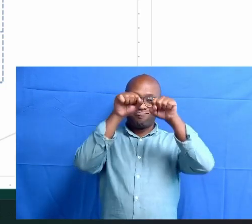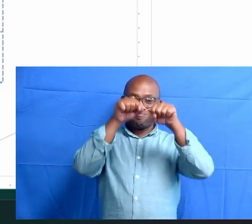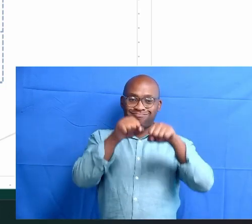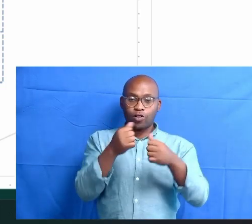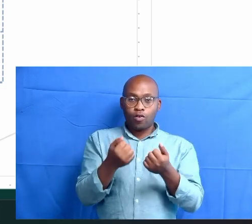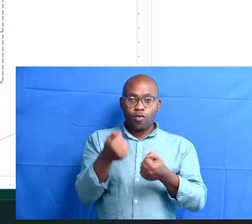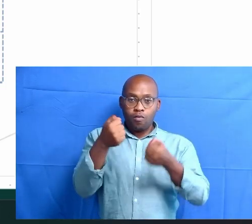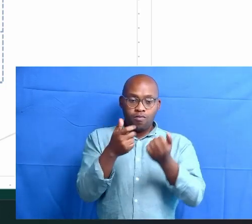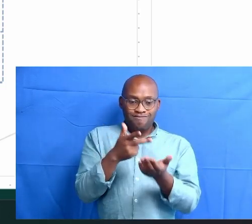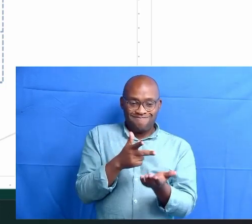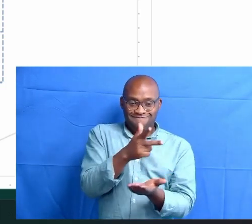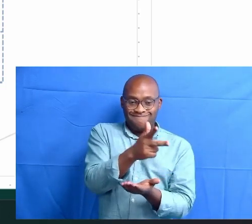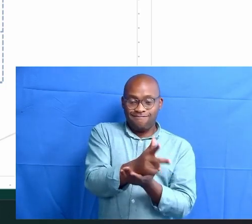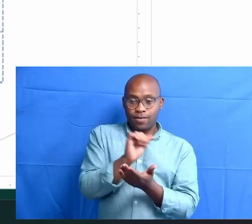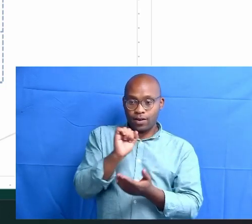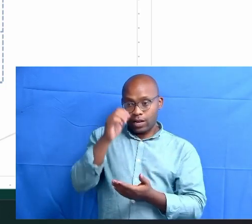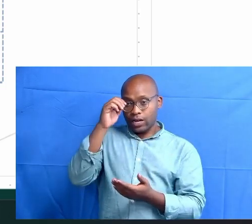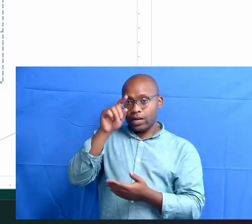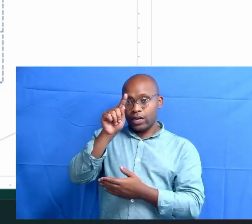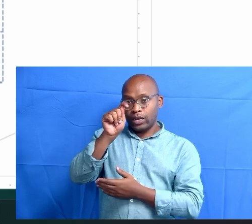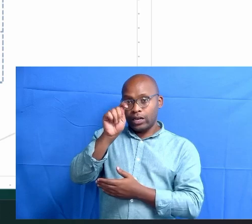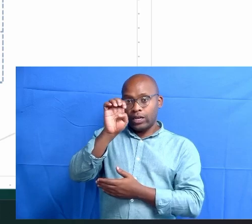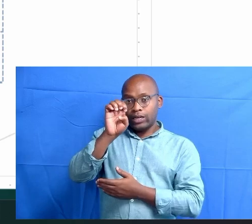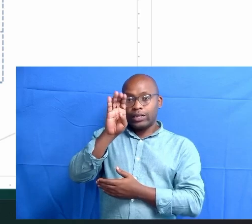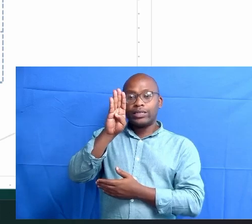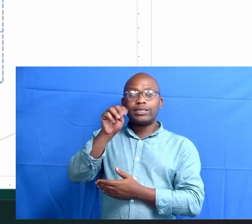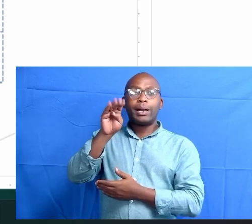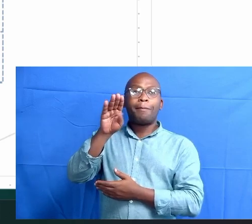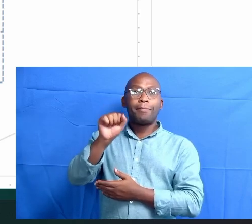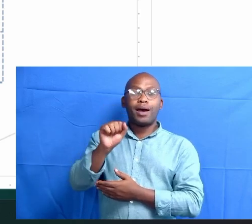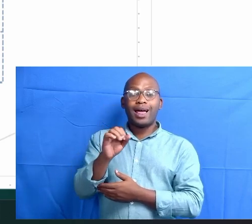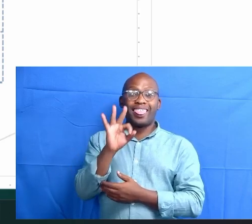long. Work out the length and the width of the garage on a